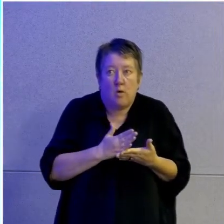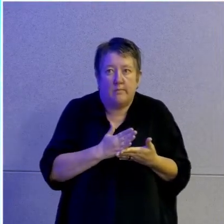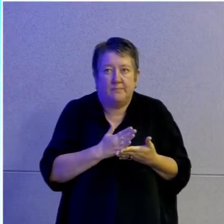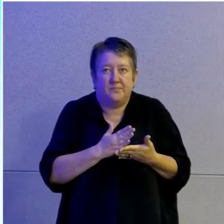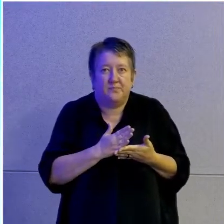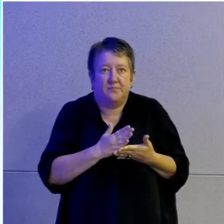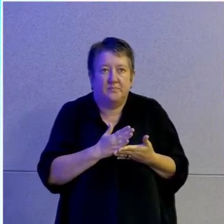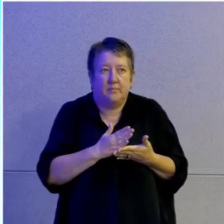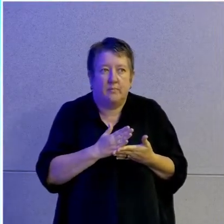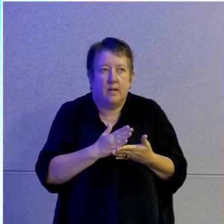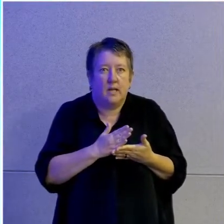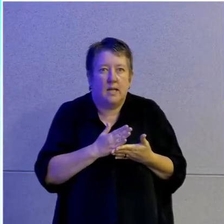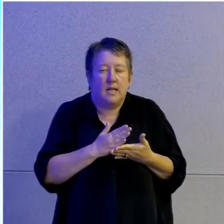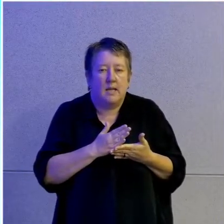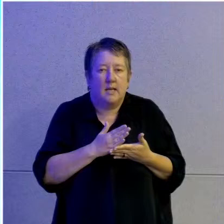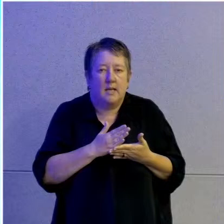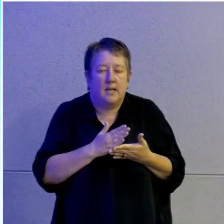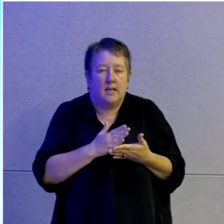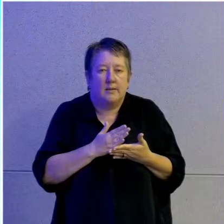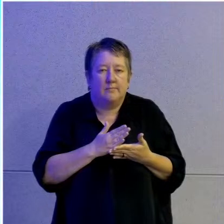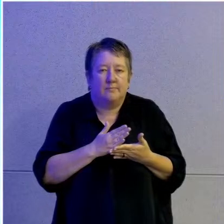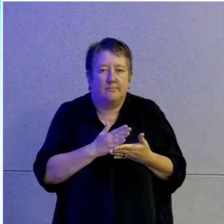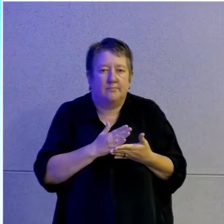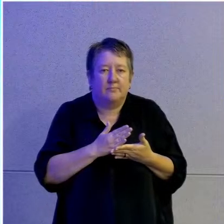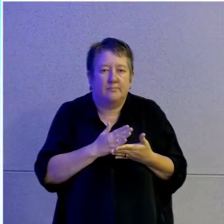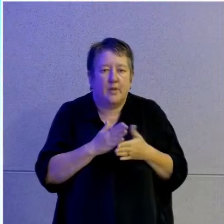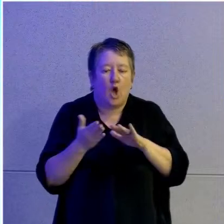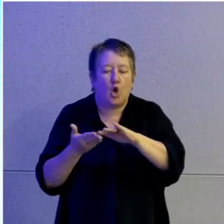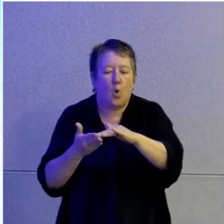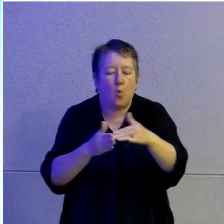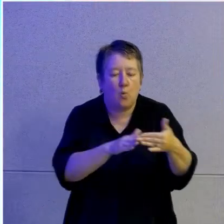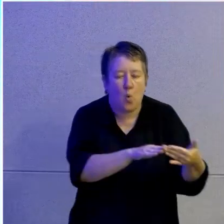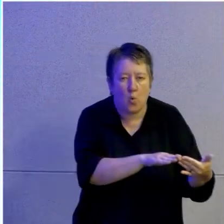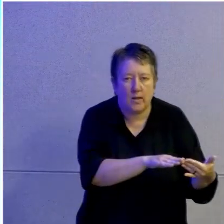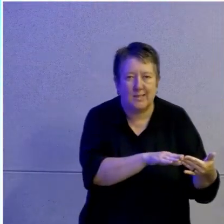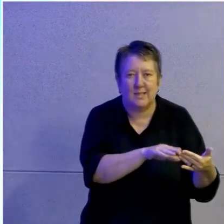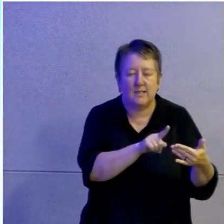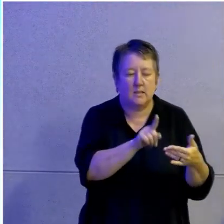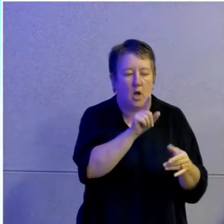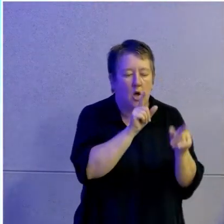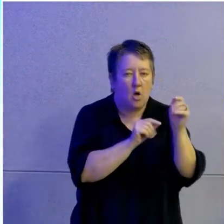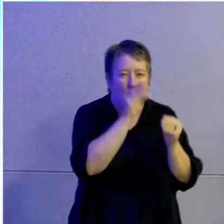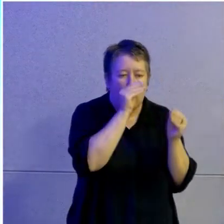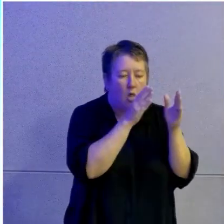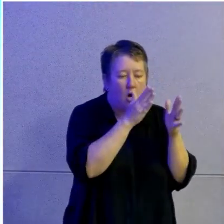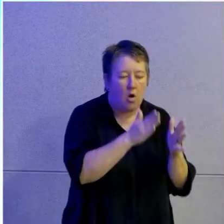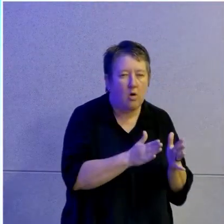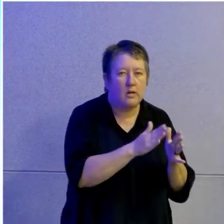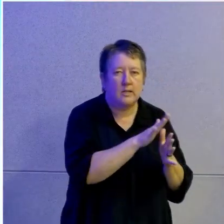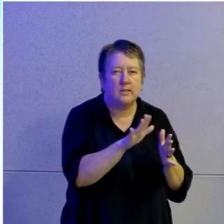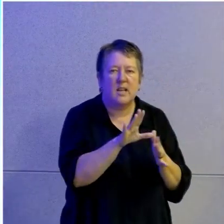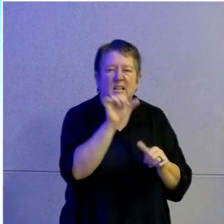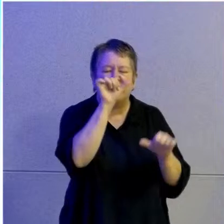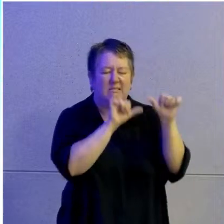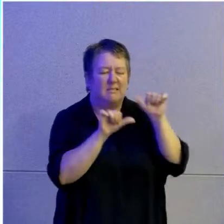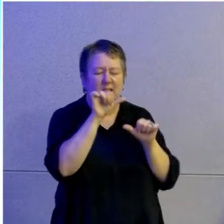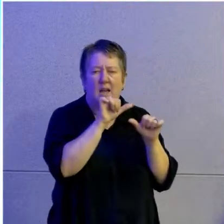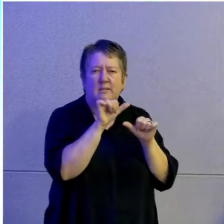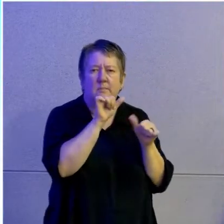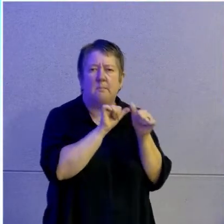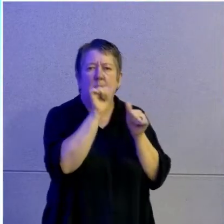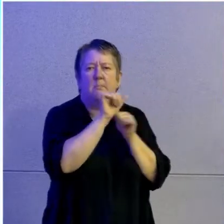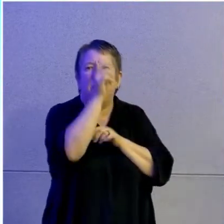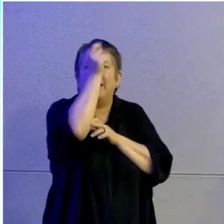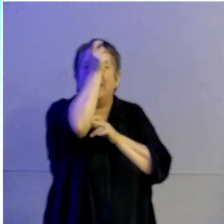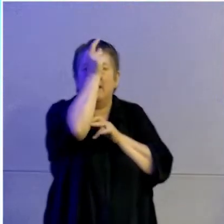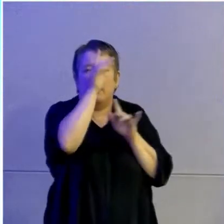science being more understood by the communities and the learners themselves? How do we make sure